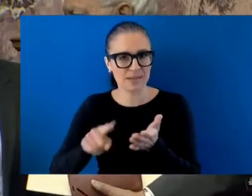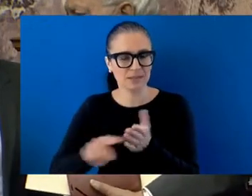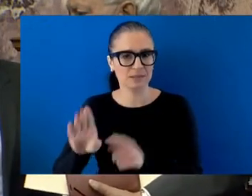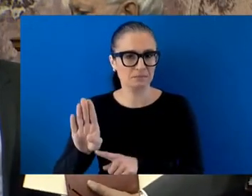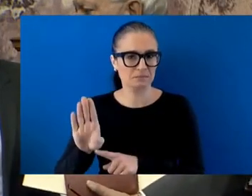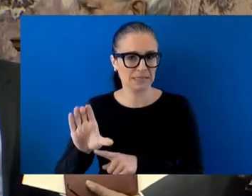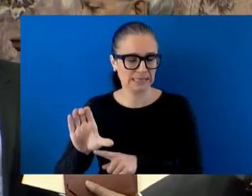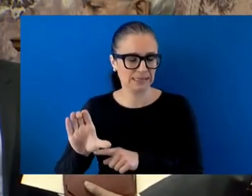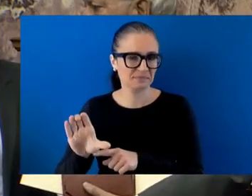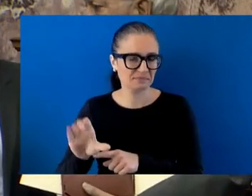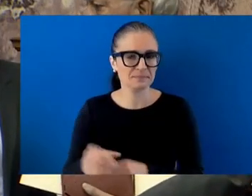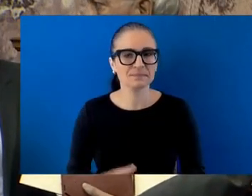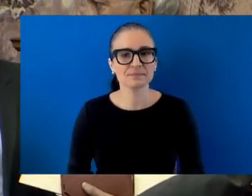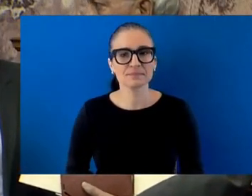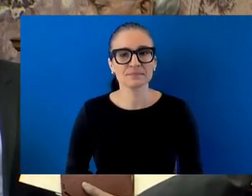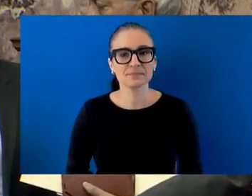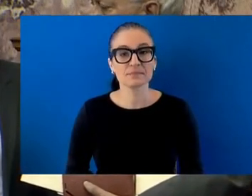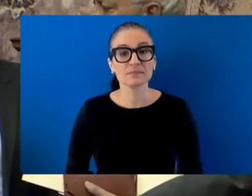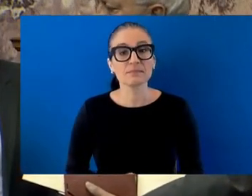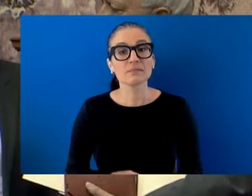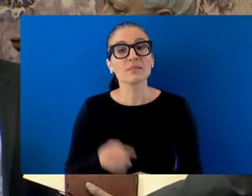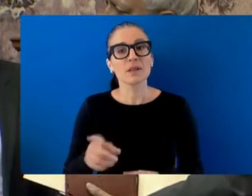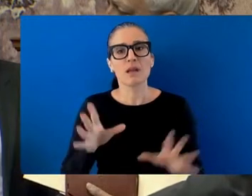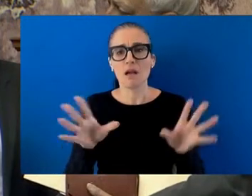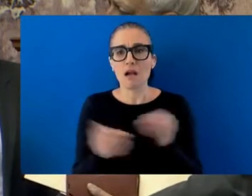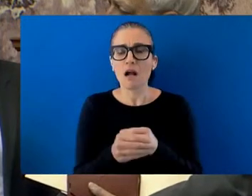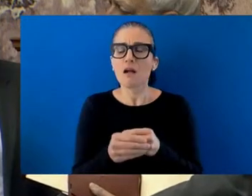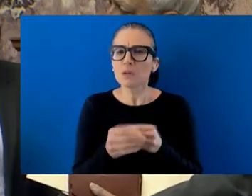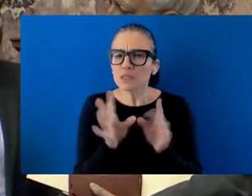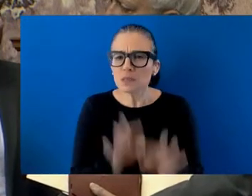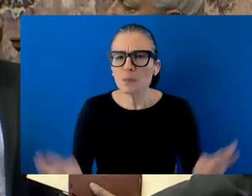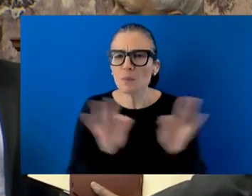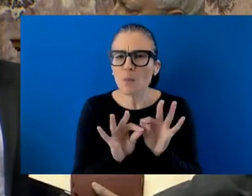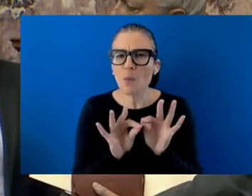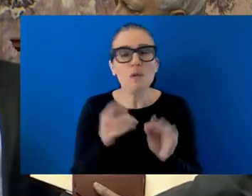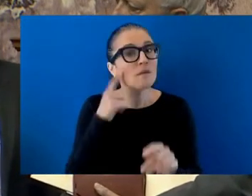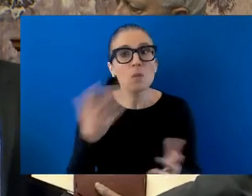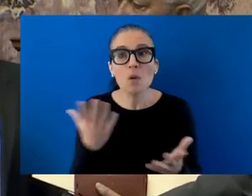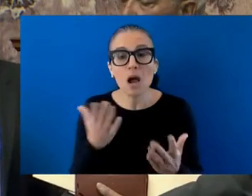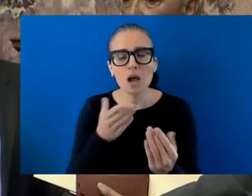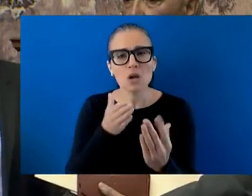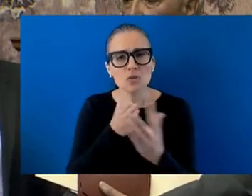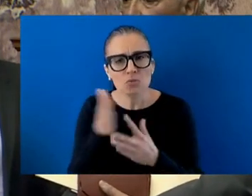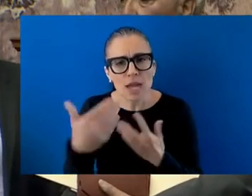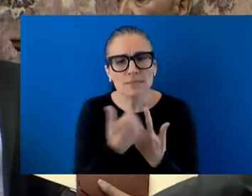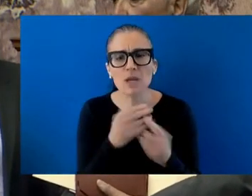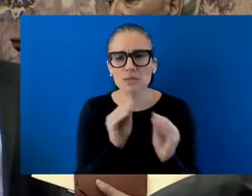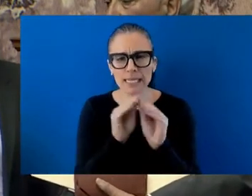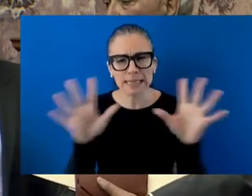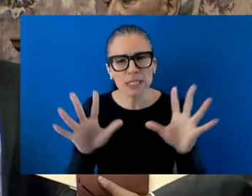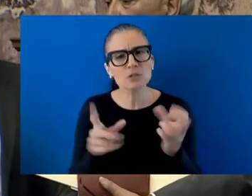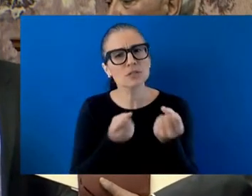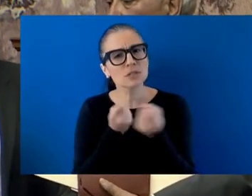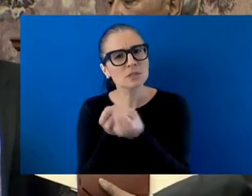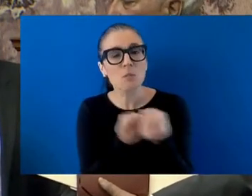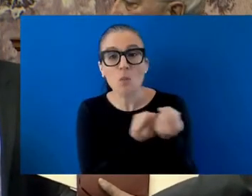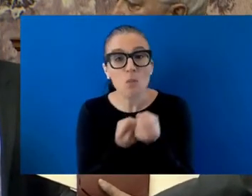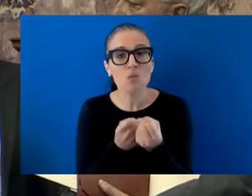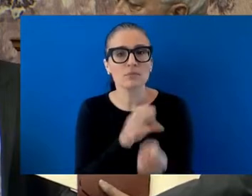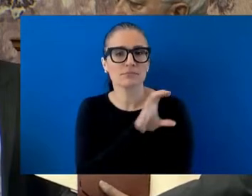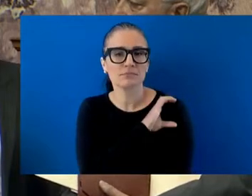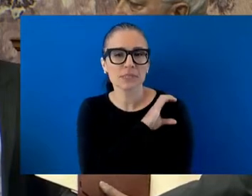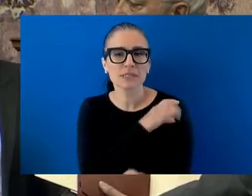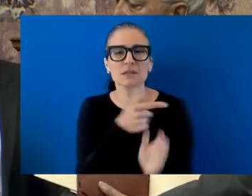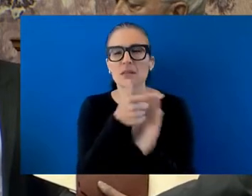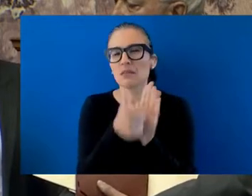in upholding accountability and transparency with our law enforcement agencies. With a commitment to impartiality and thoroughness, the IIO investigates